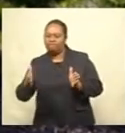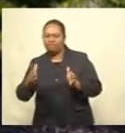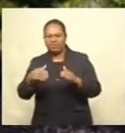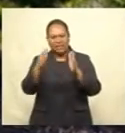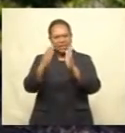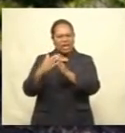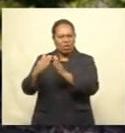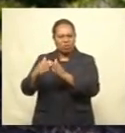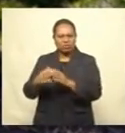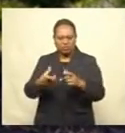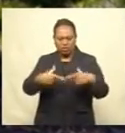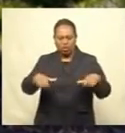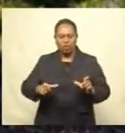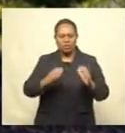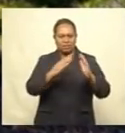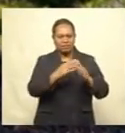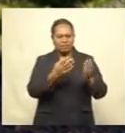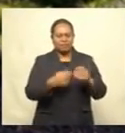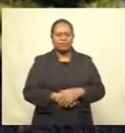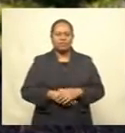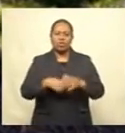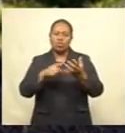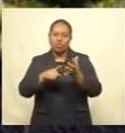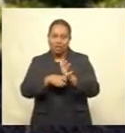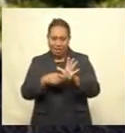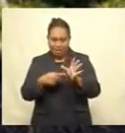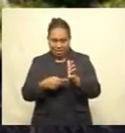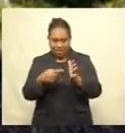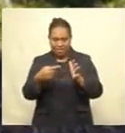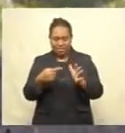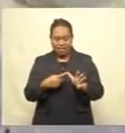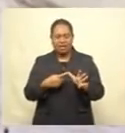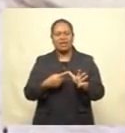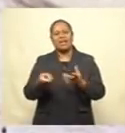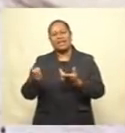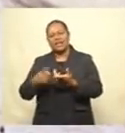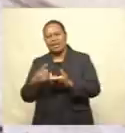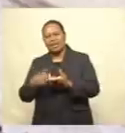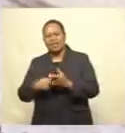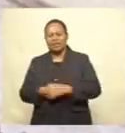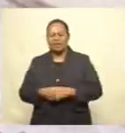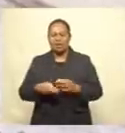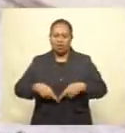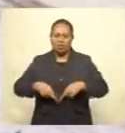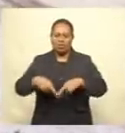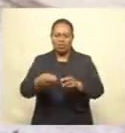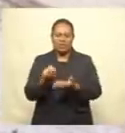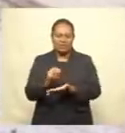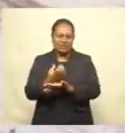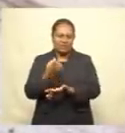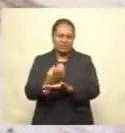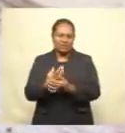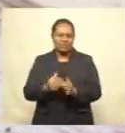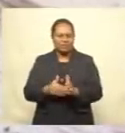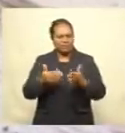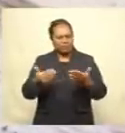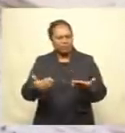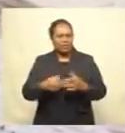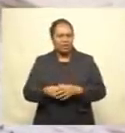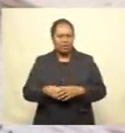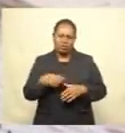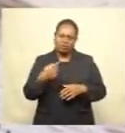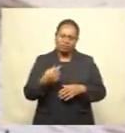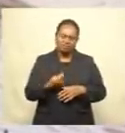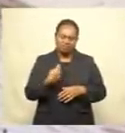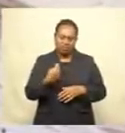deteriorated sections of the road from Urata Village to Town and Lesia-Deva Road. Prasad says they intend to complete the